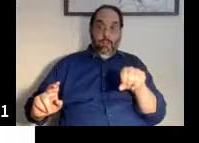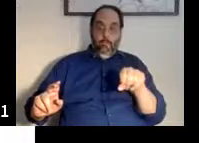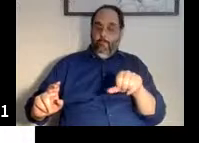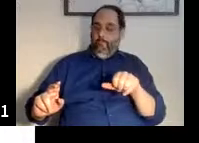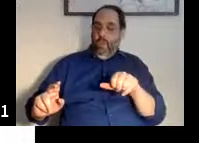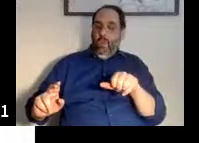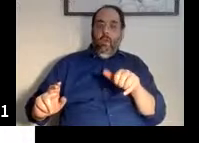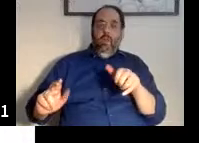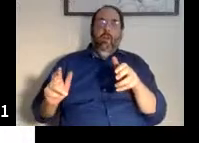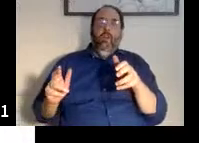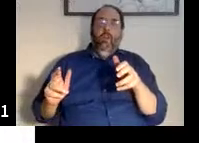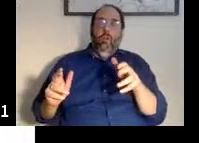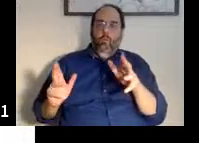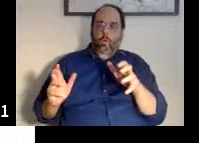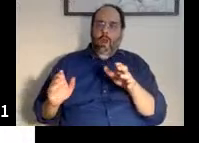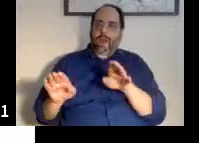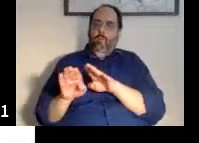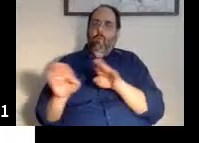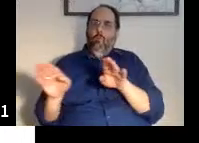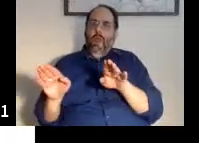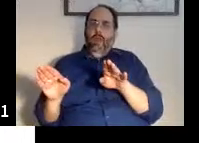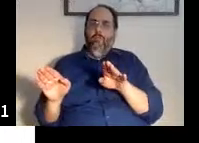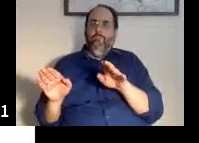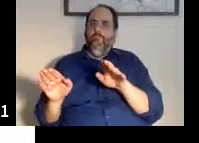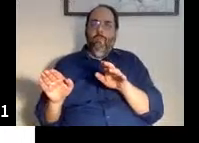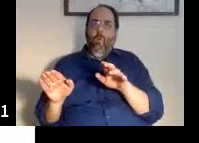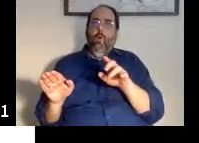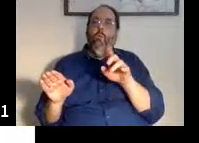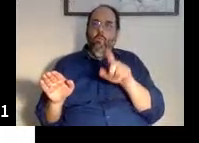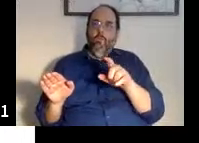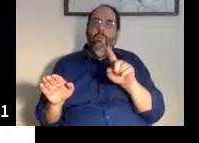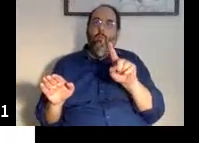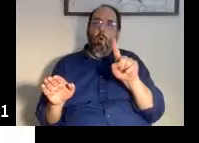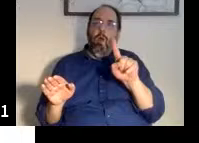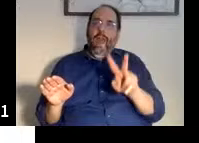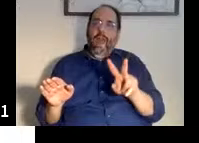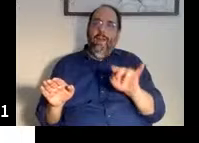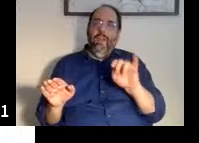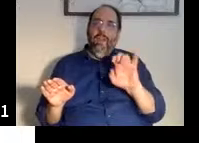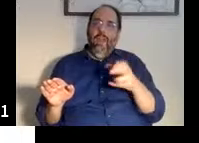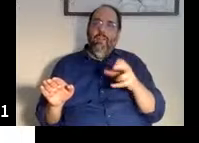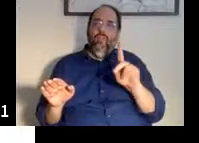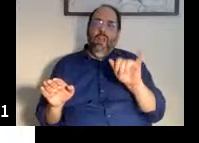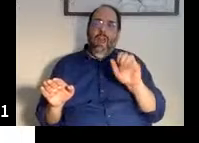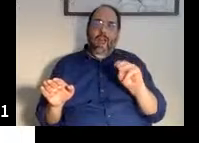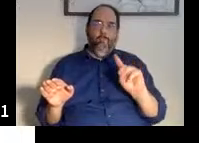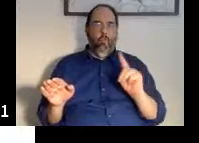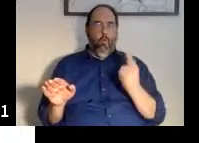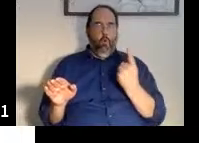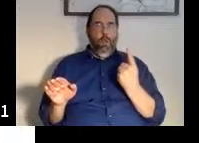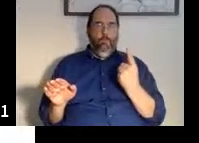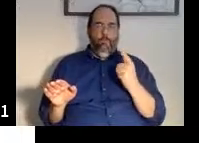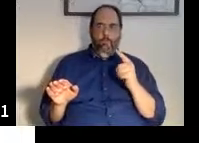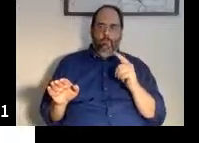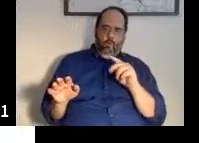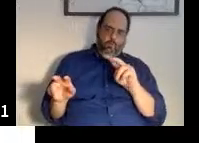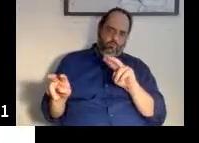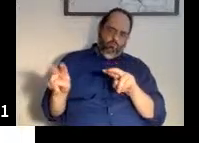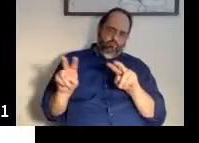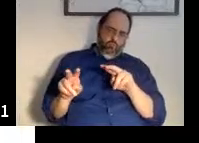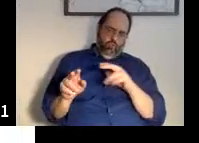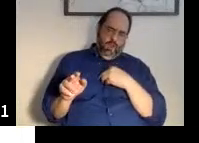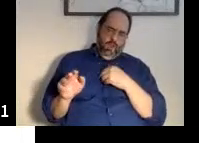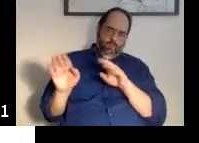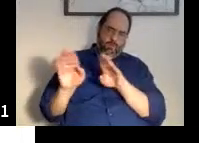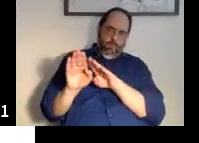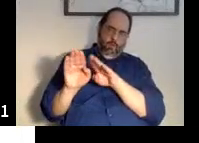you wouldn't want to have an opening of 1 inch. Okay, remember it's a 1/2 inch diameter only. So watch what you have as an